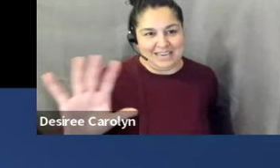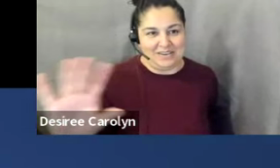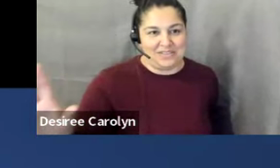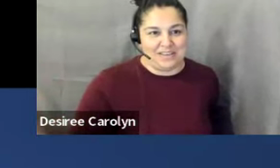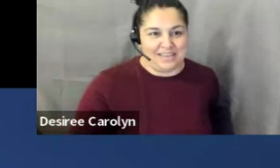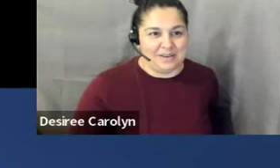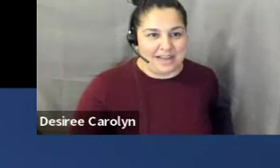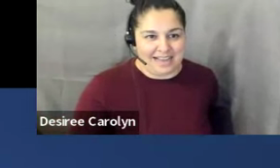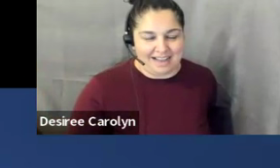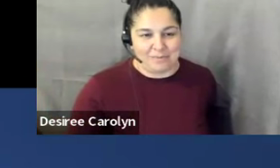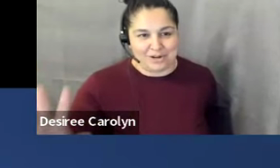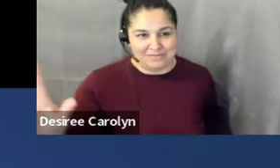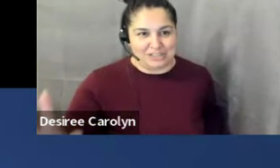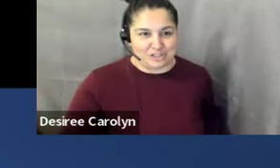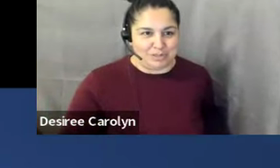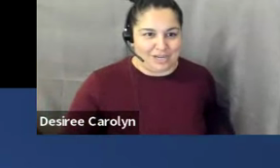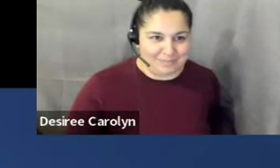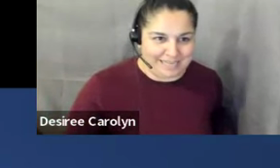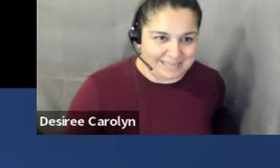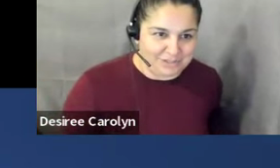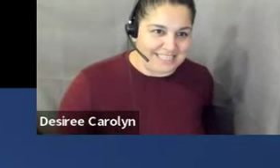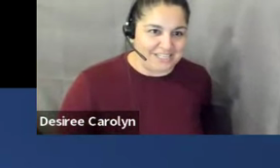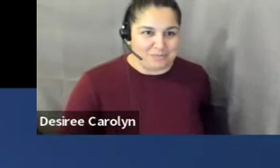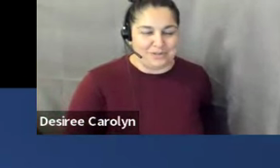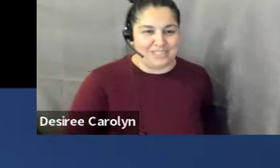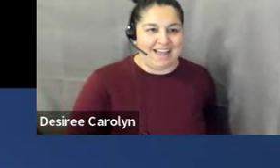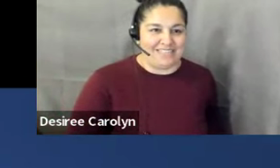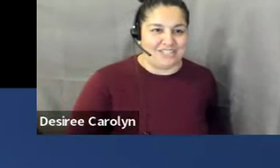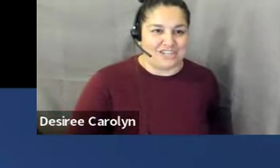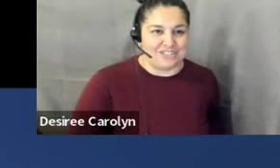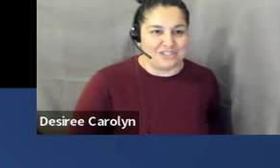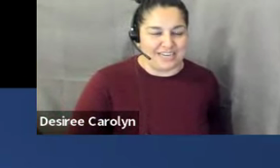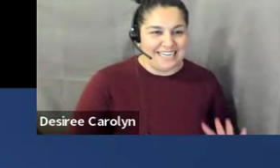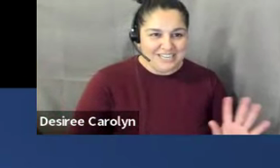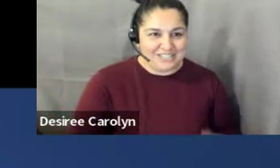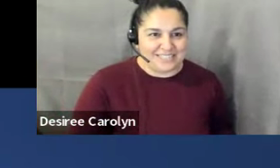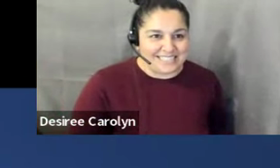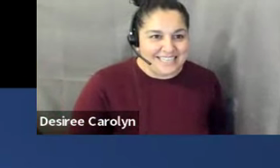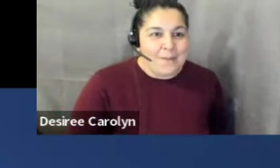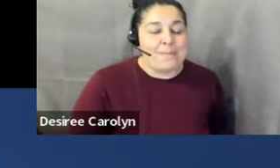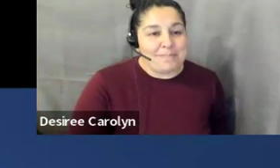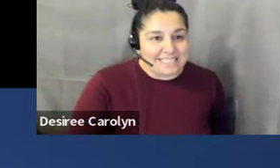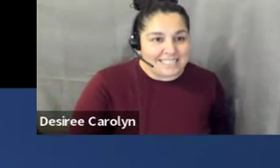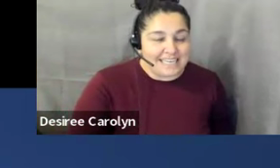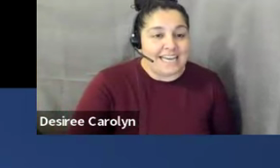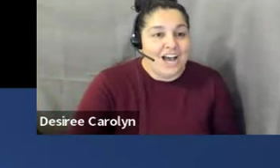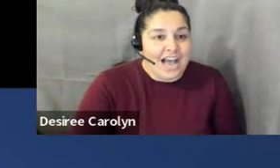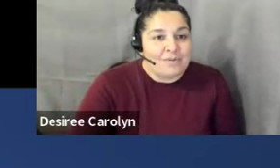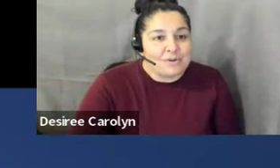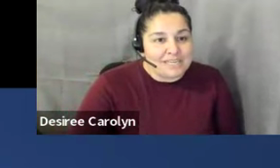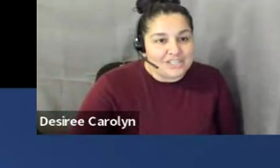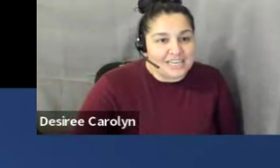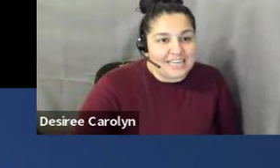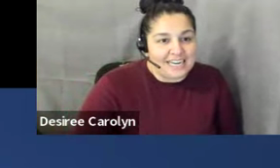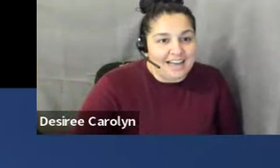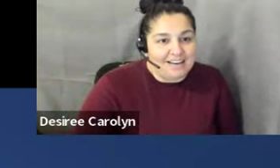have I have part of the features blocked because I'm using the interpreters and I'm having to share the screen. So it's but basically